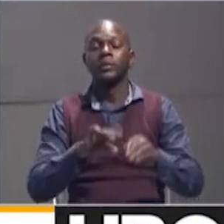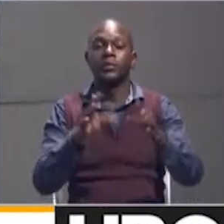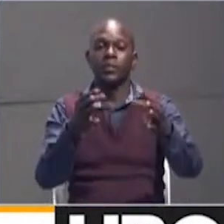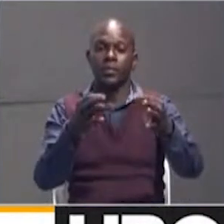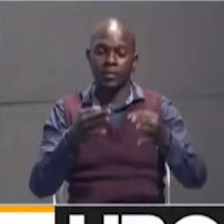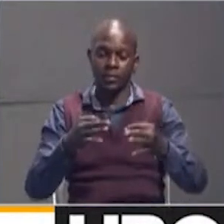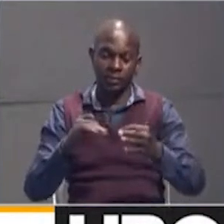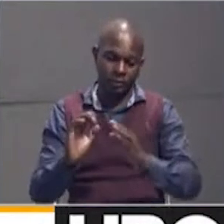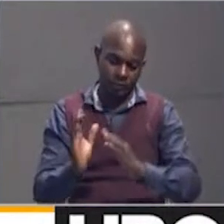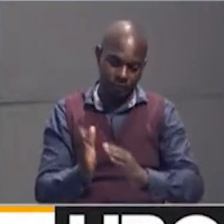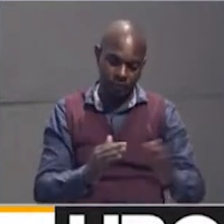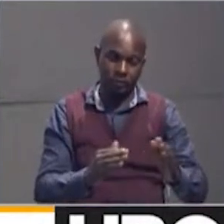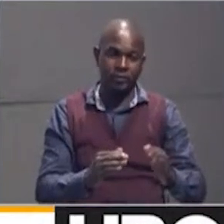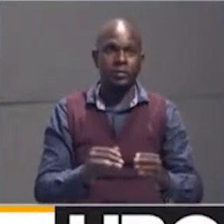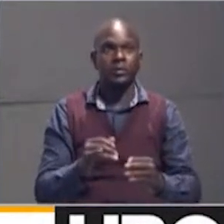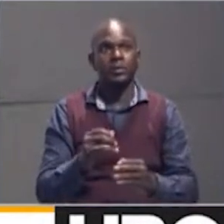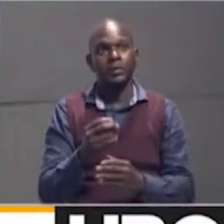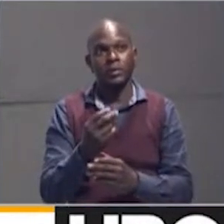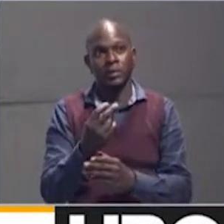of